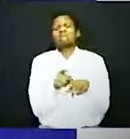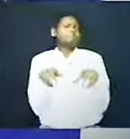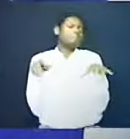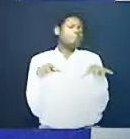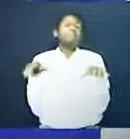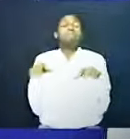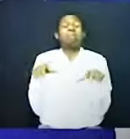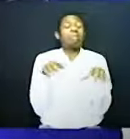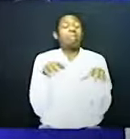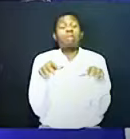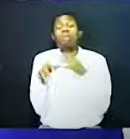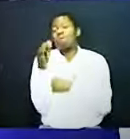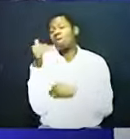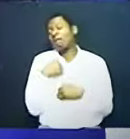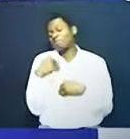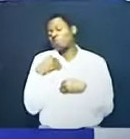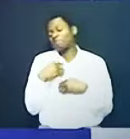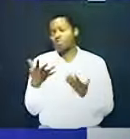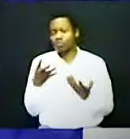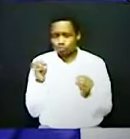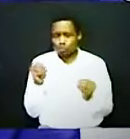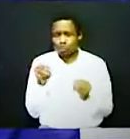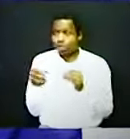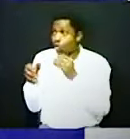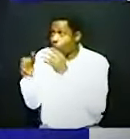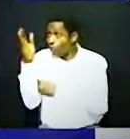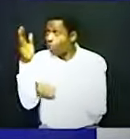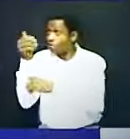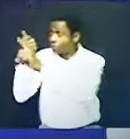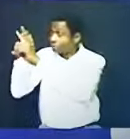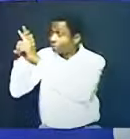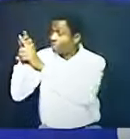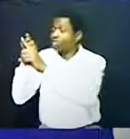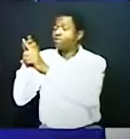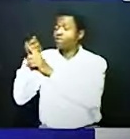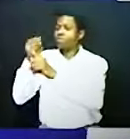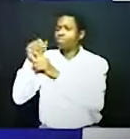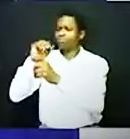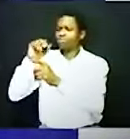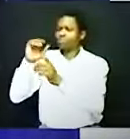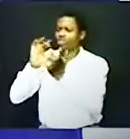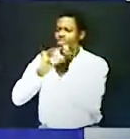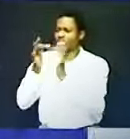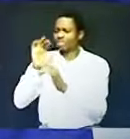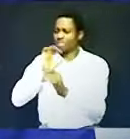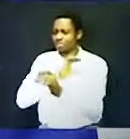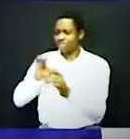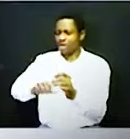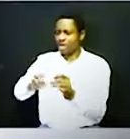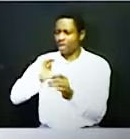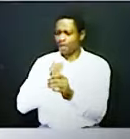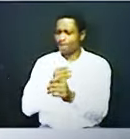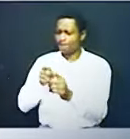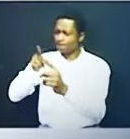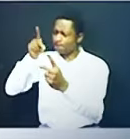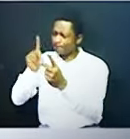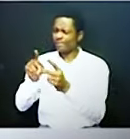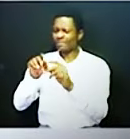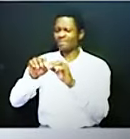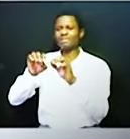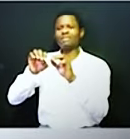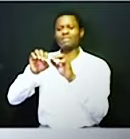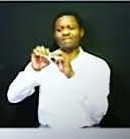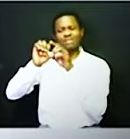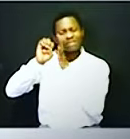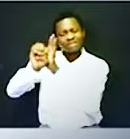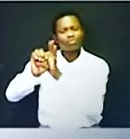man, our Lord Jesus Christ, our perfect example, showed